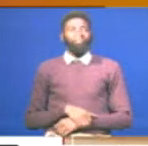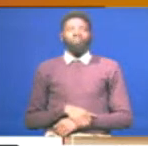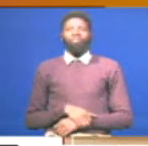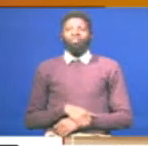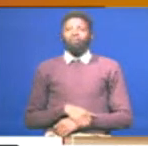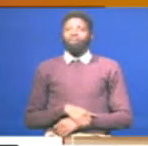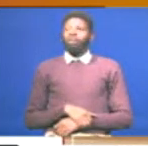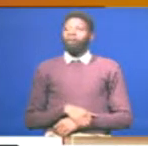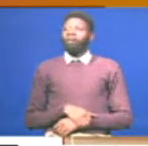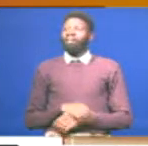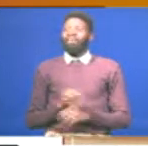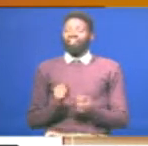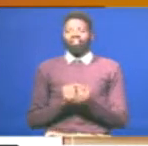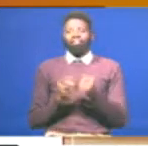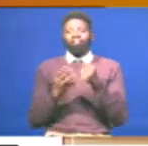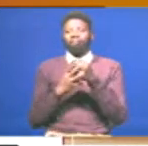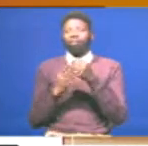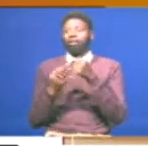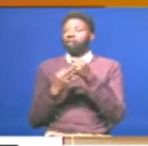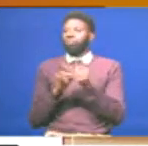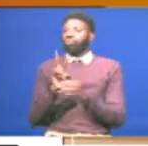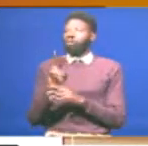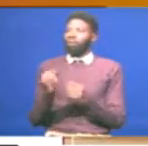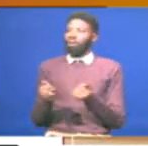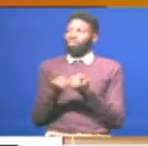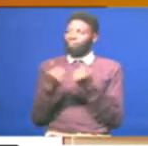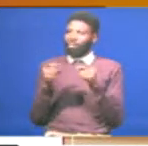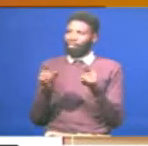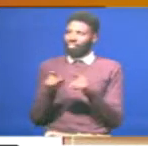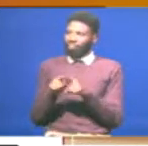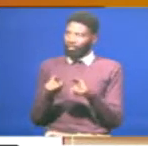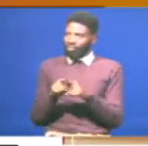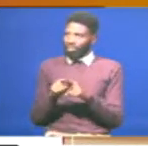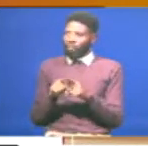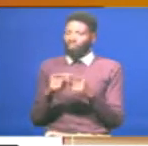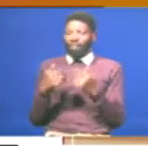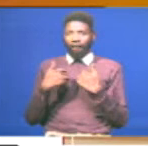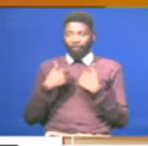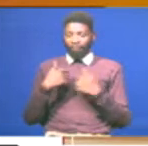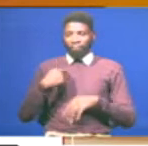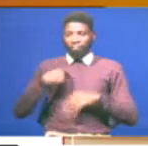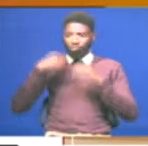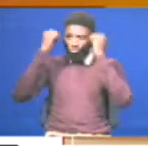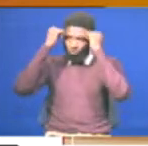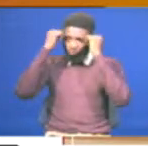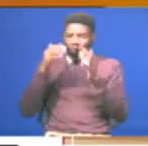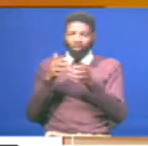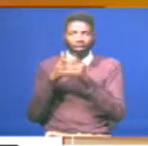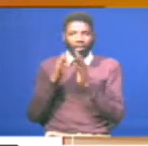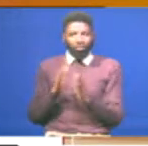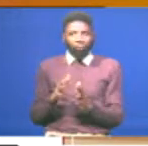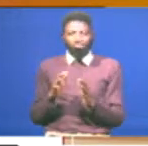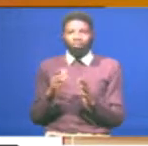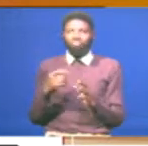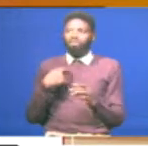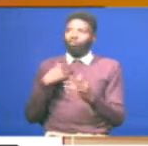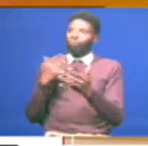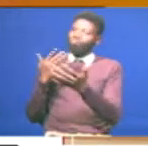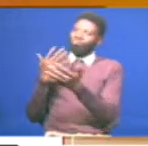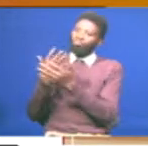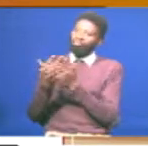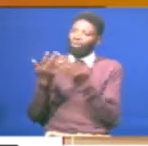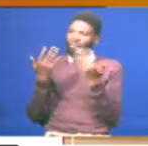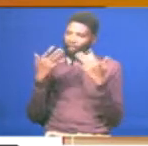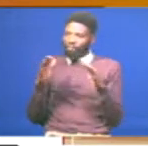1982. We happened to have been state guests. I was a student leader was incarcerated for 10